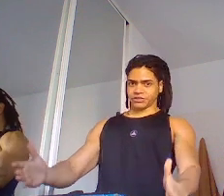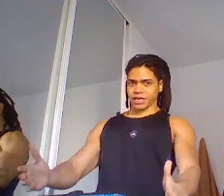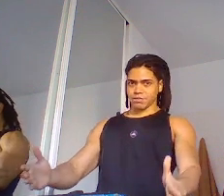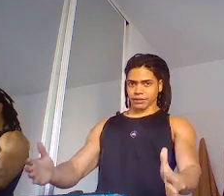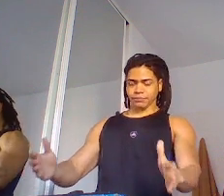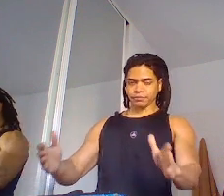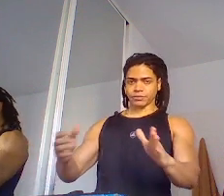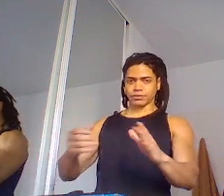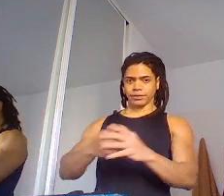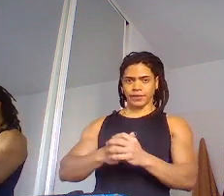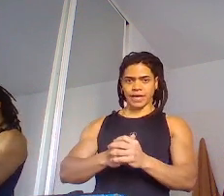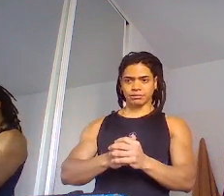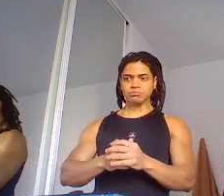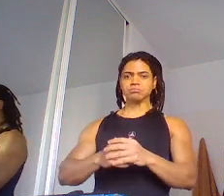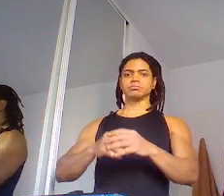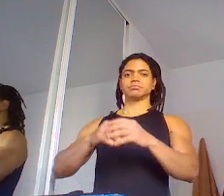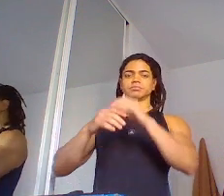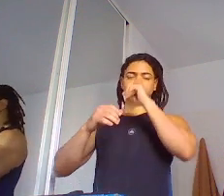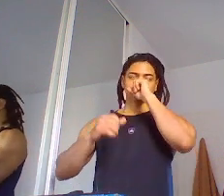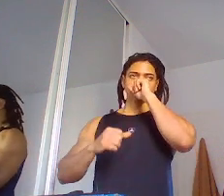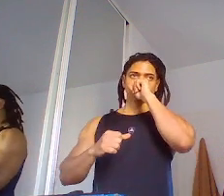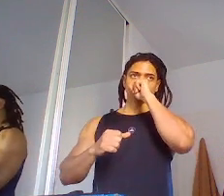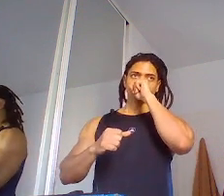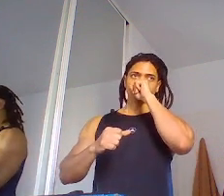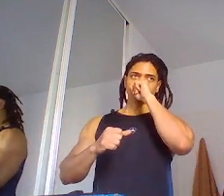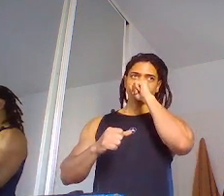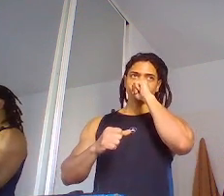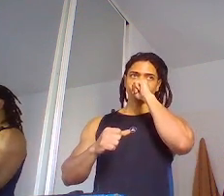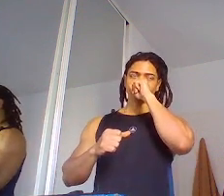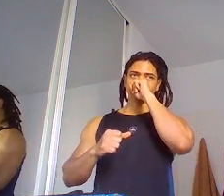income statement that,